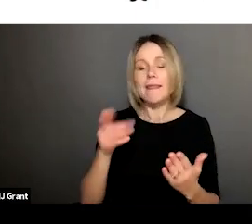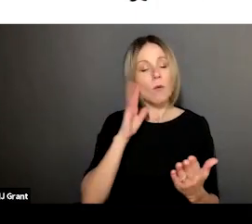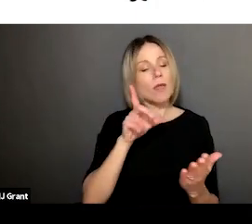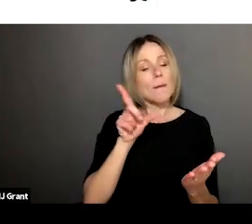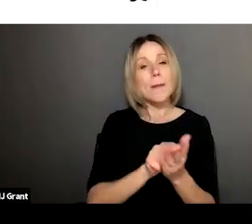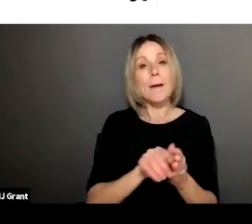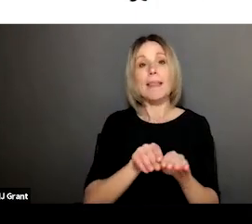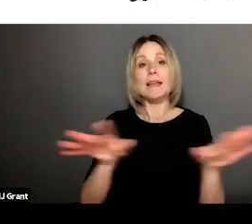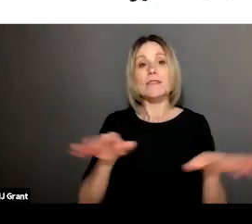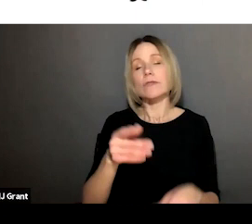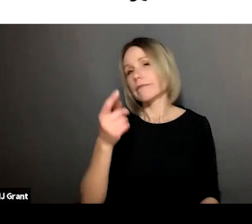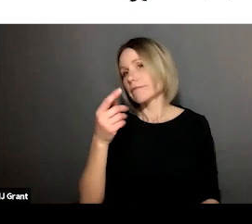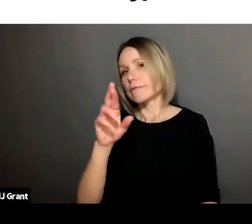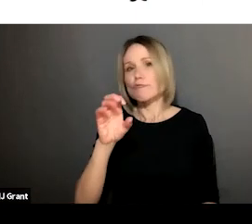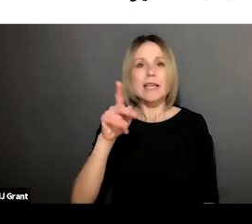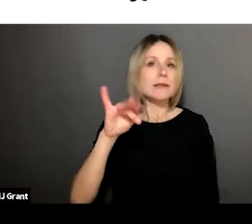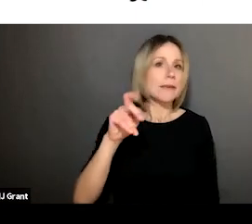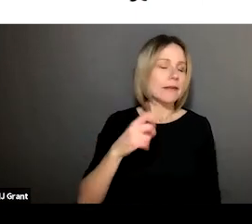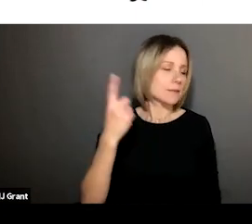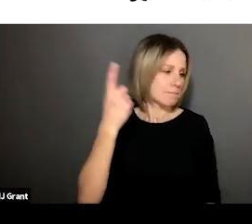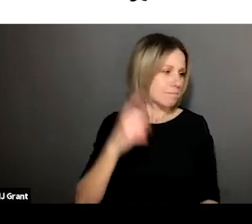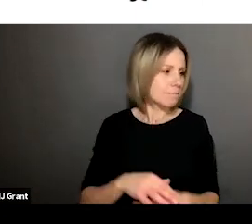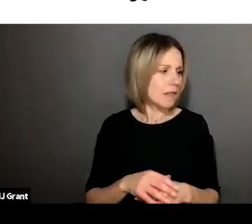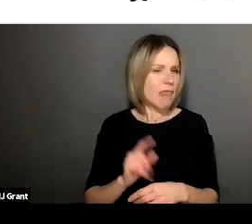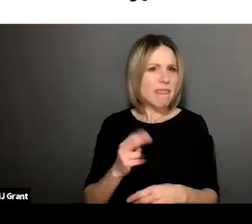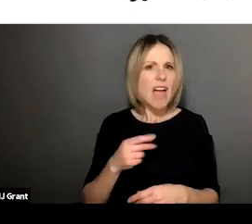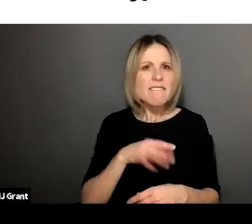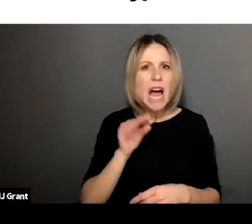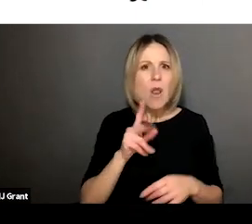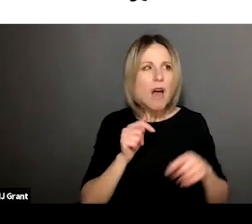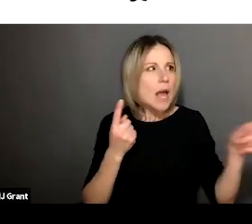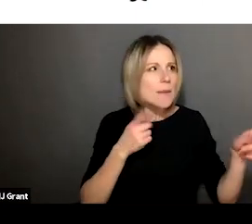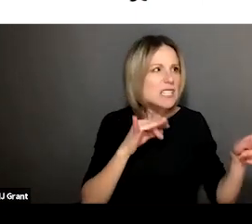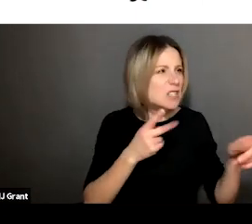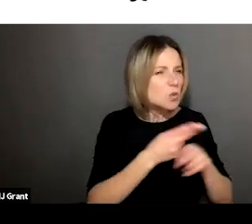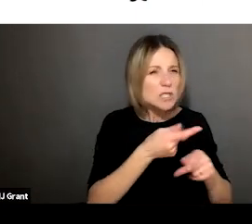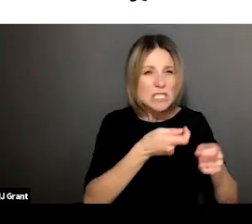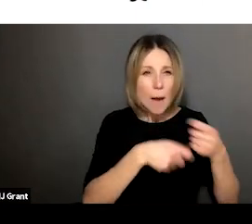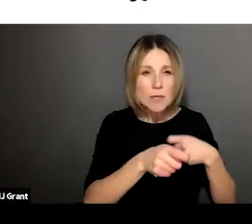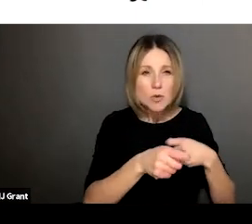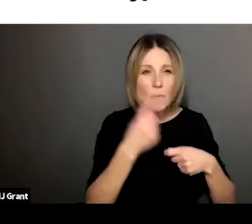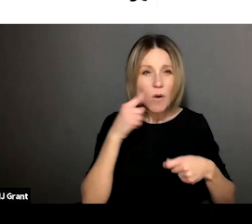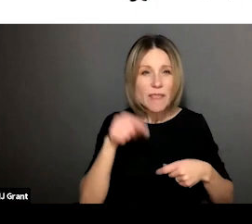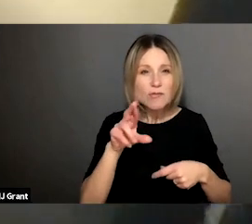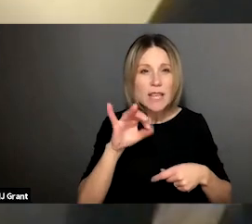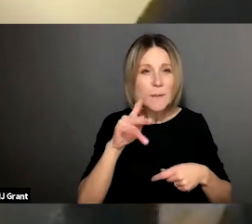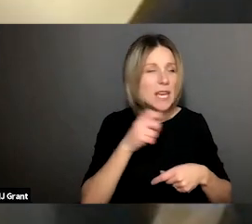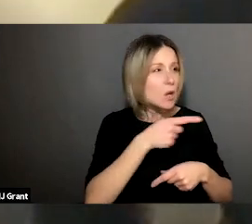someone decided that they can substitute, you know, a half gallon of Greek yogurt for skim milk or something like that.